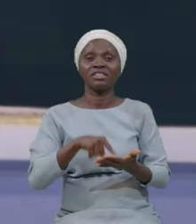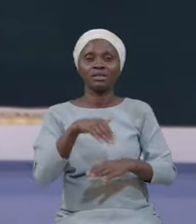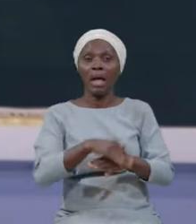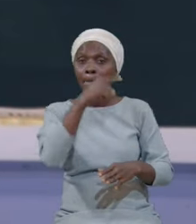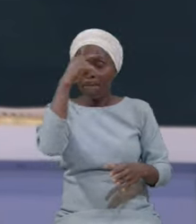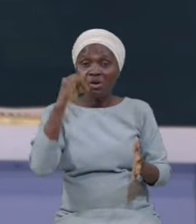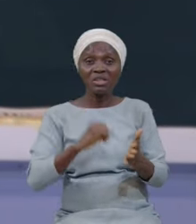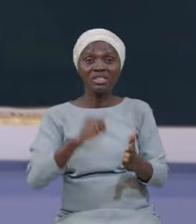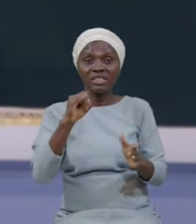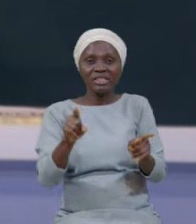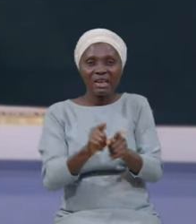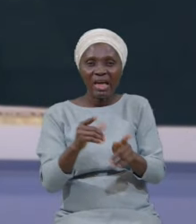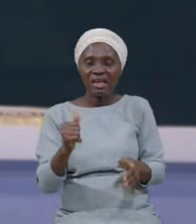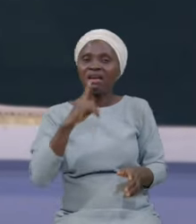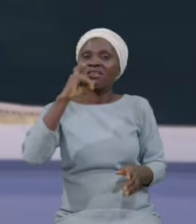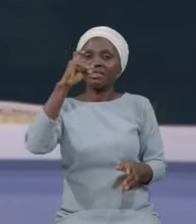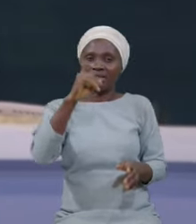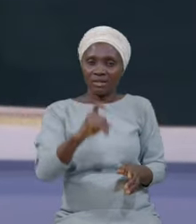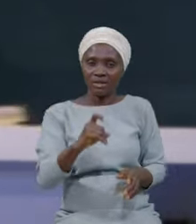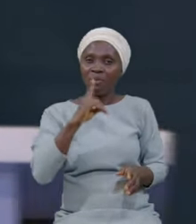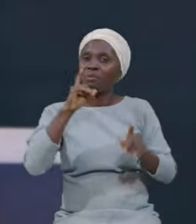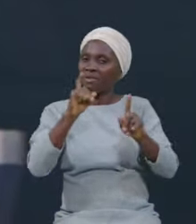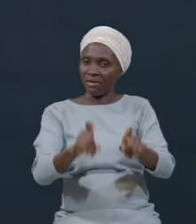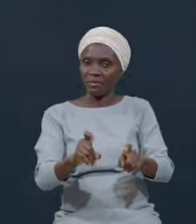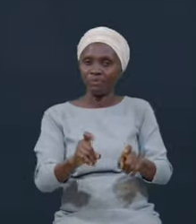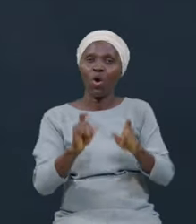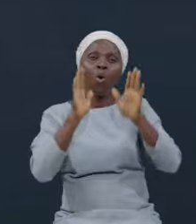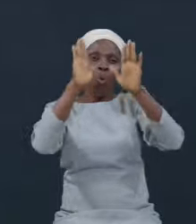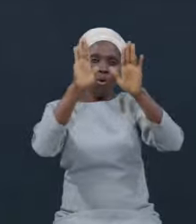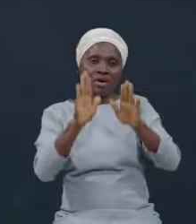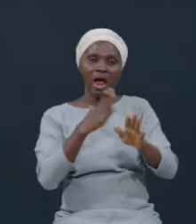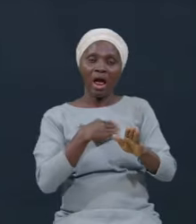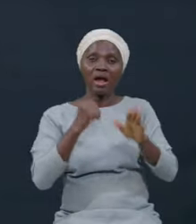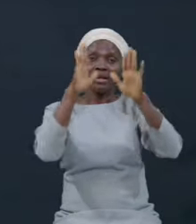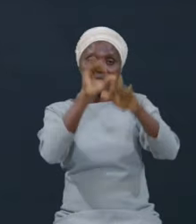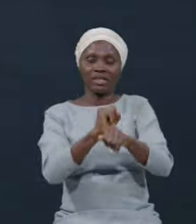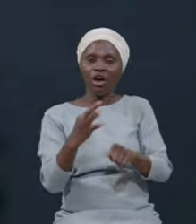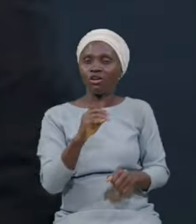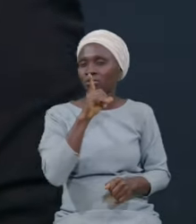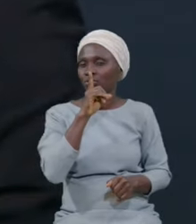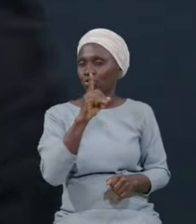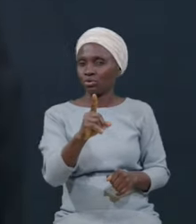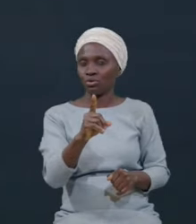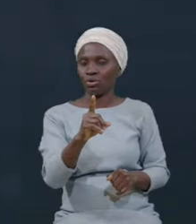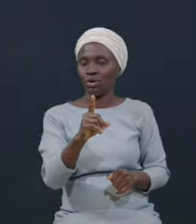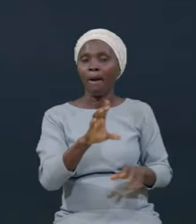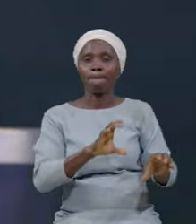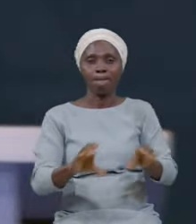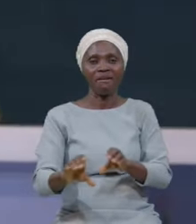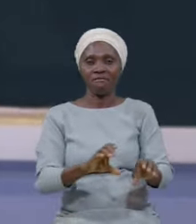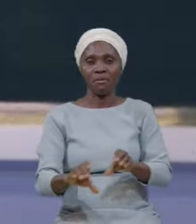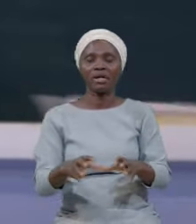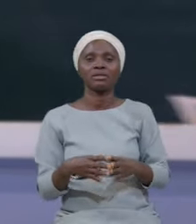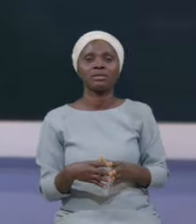decreed wonders and signs of sure performance. Let's look at number one.